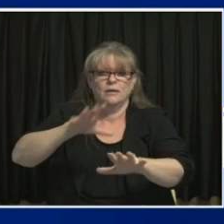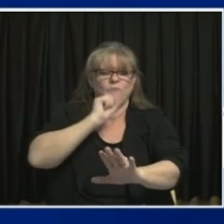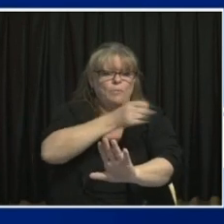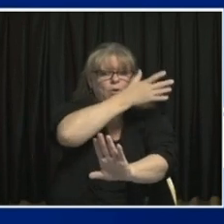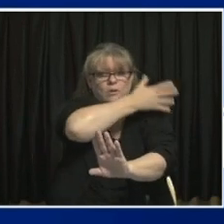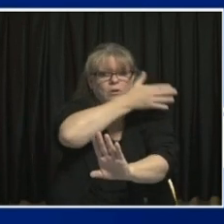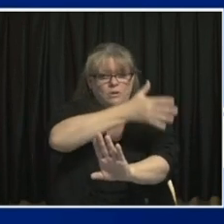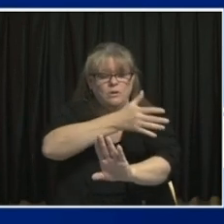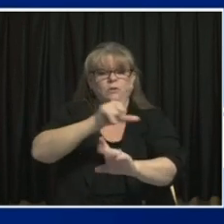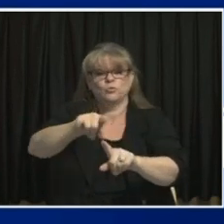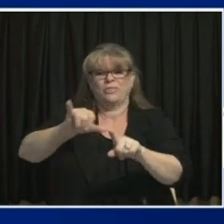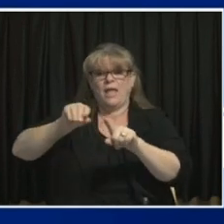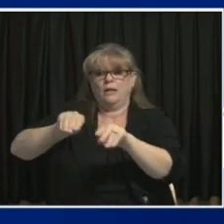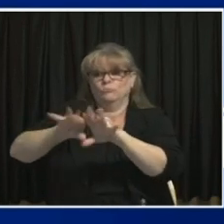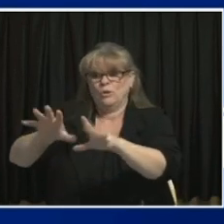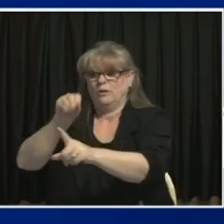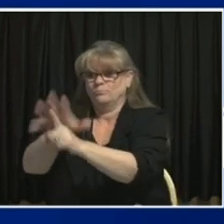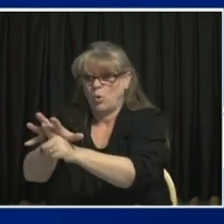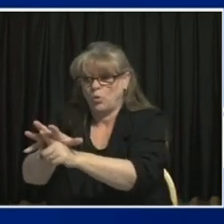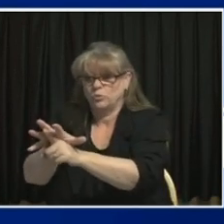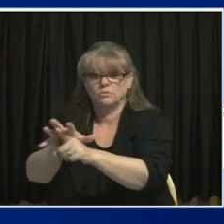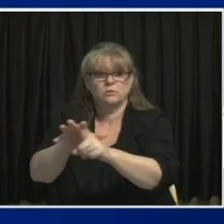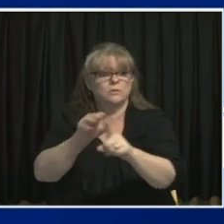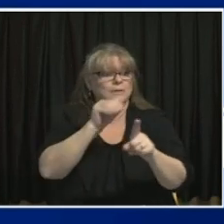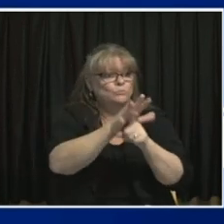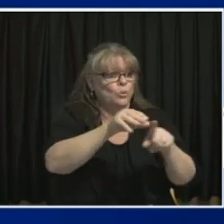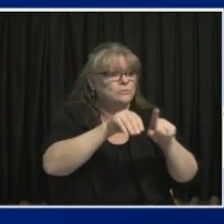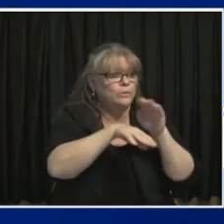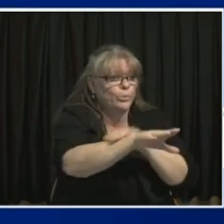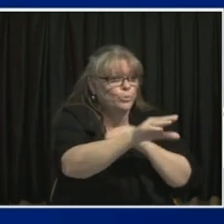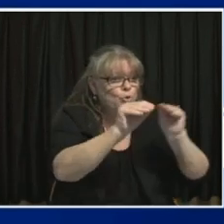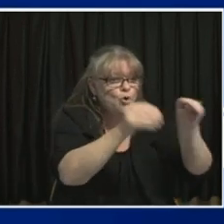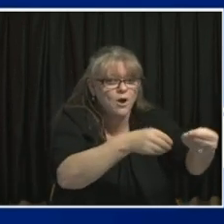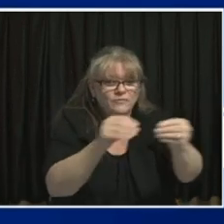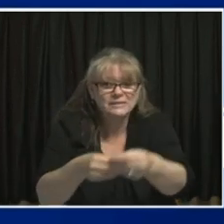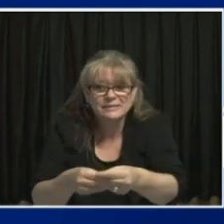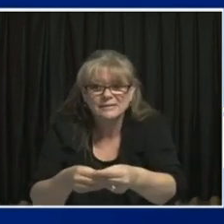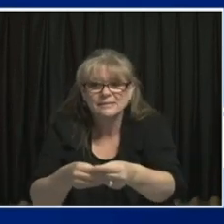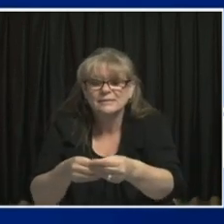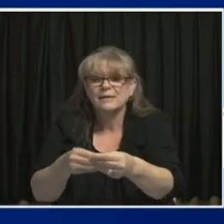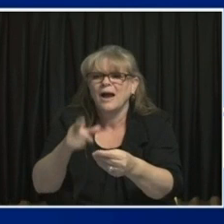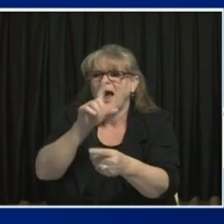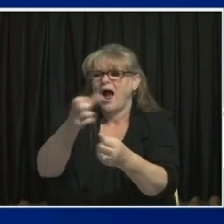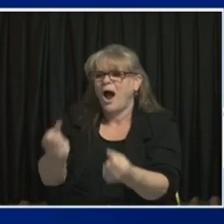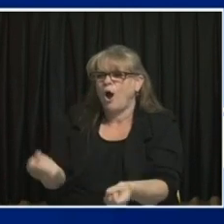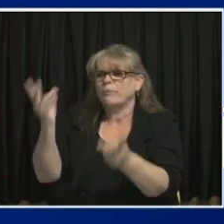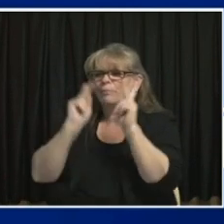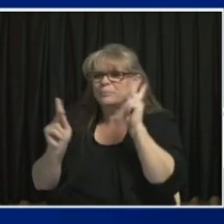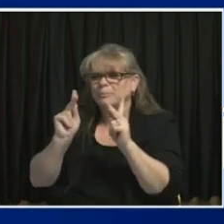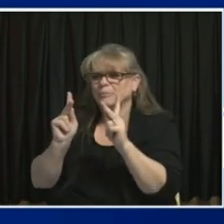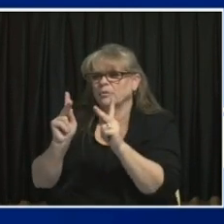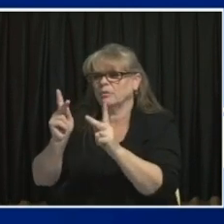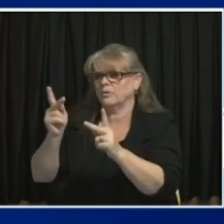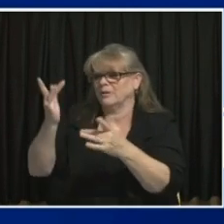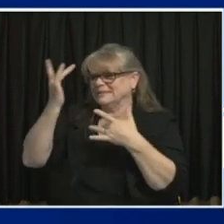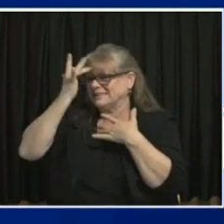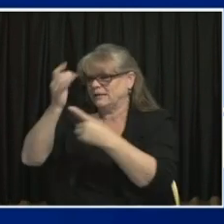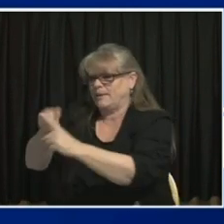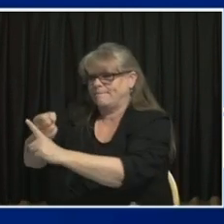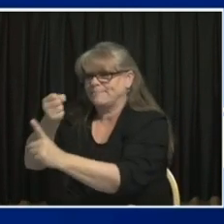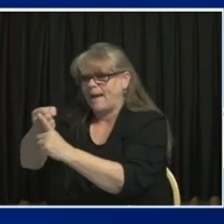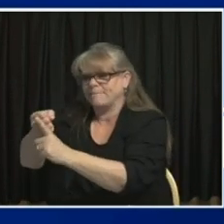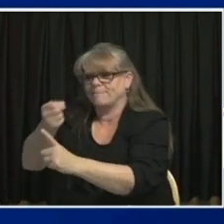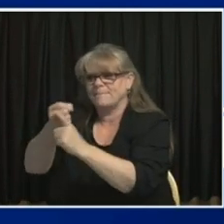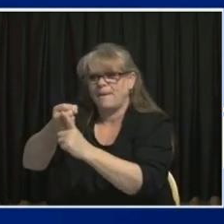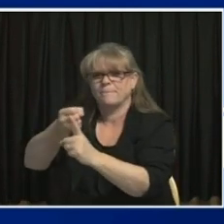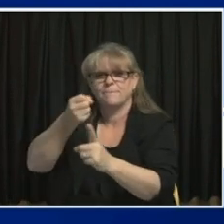retail stores are open. In this world, how many people does any one person affect? That's the R-naught value that we've been talking about